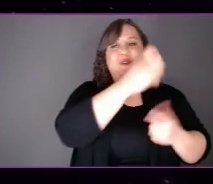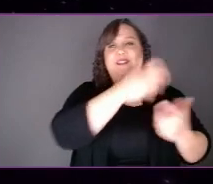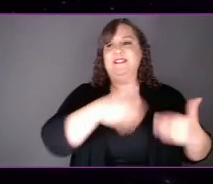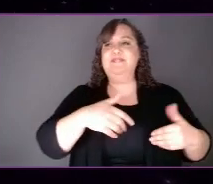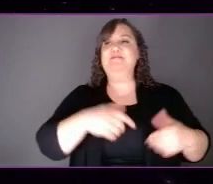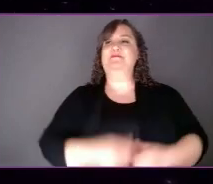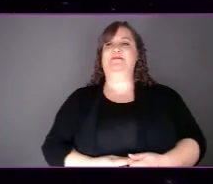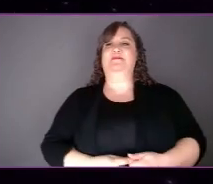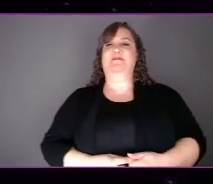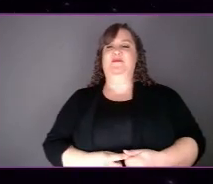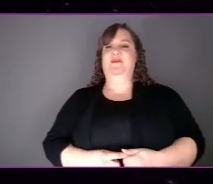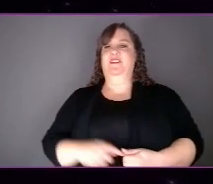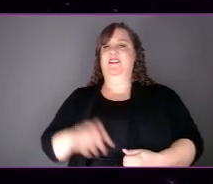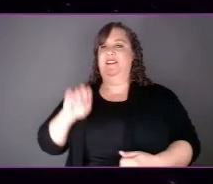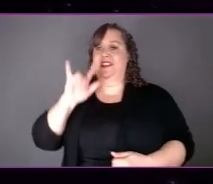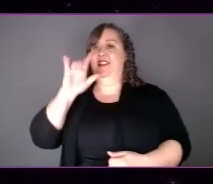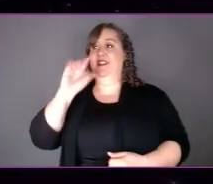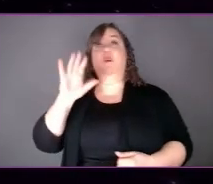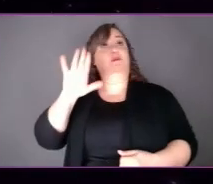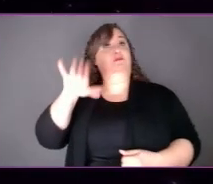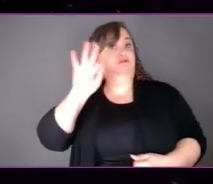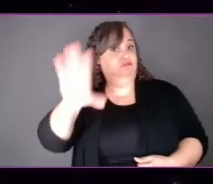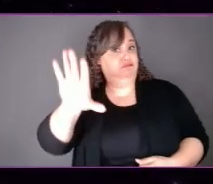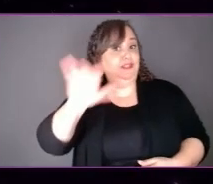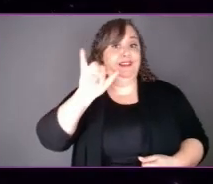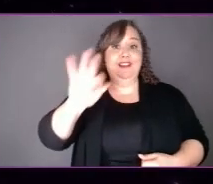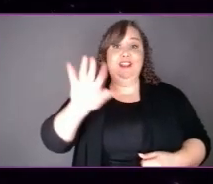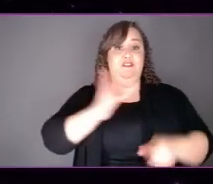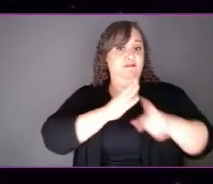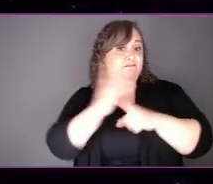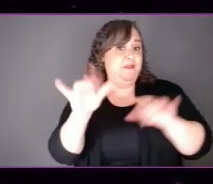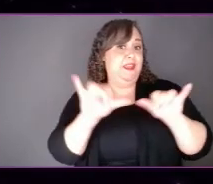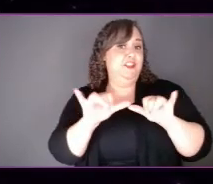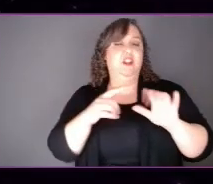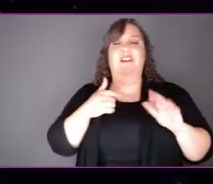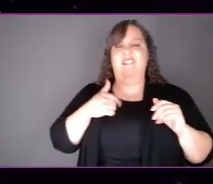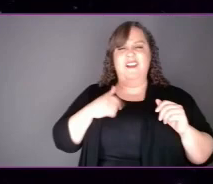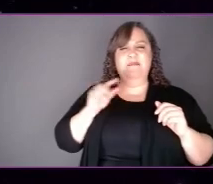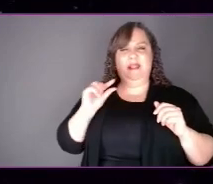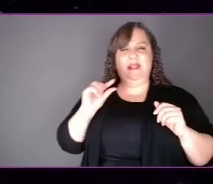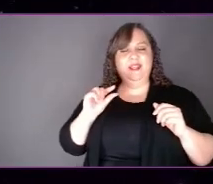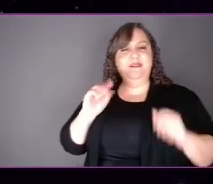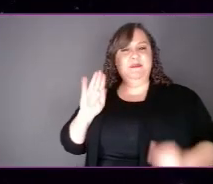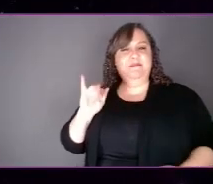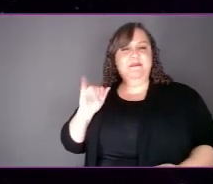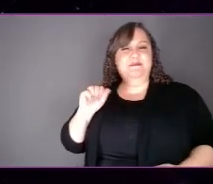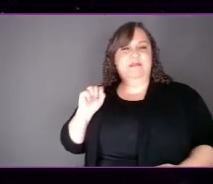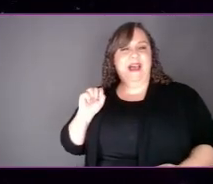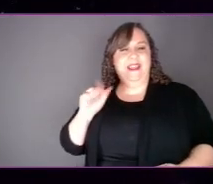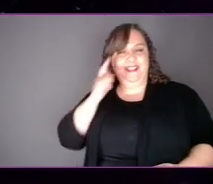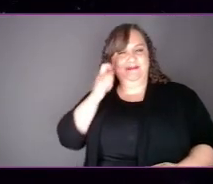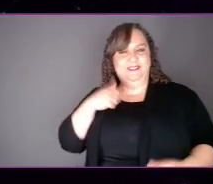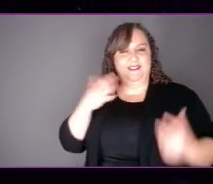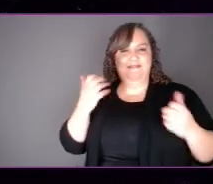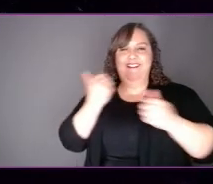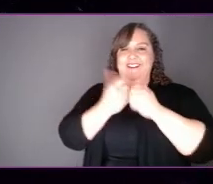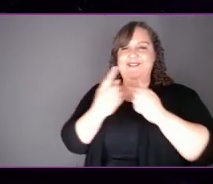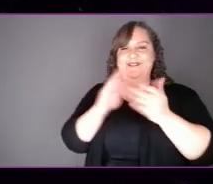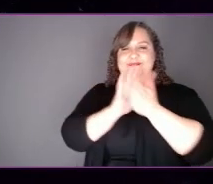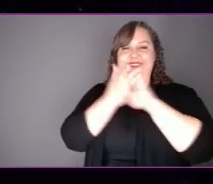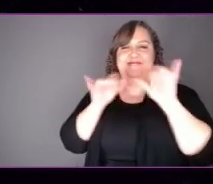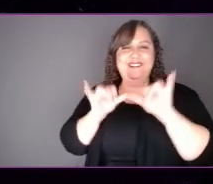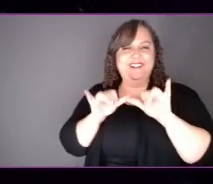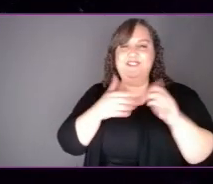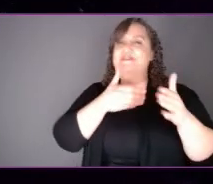And I'll just sprinkle in, if you're coming into engineering, and I'm biased, right? I want everybody to be an engineer. Regardless of what engineering degree you do, I